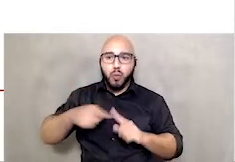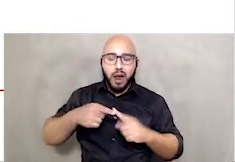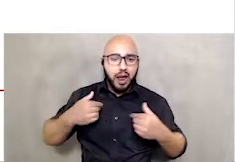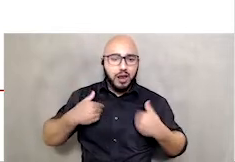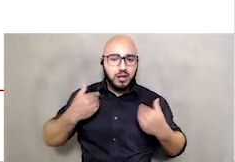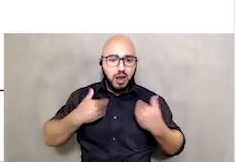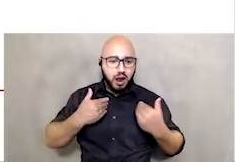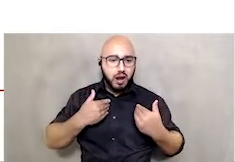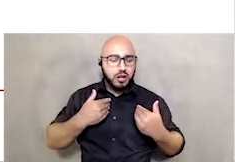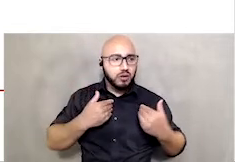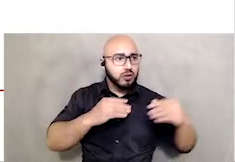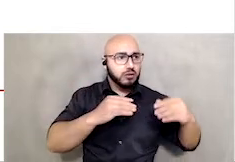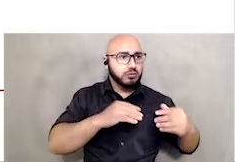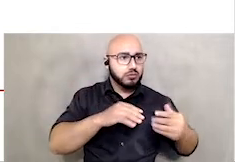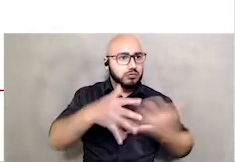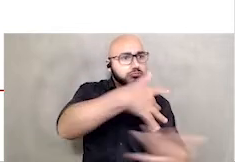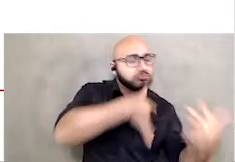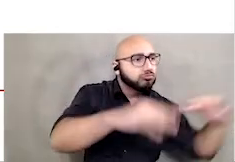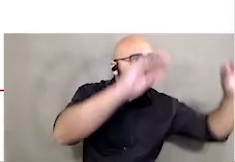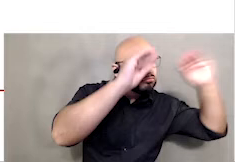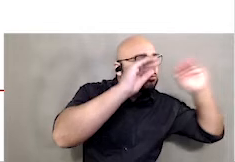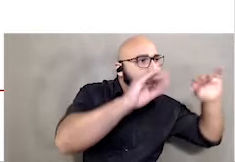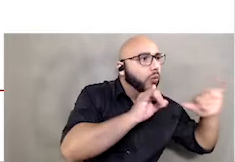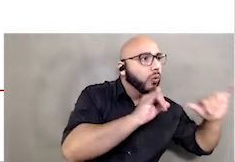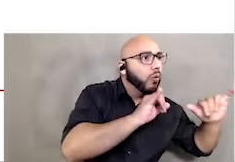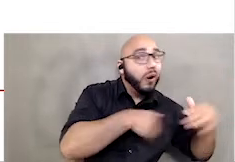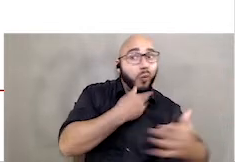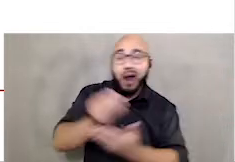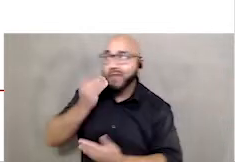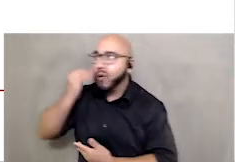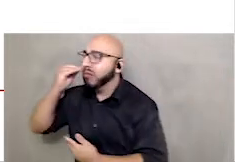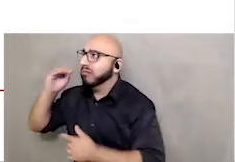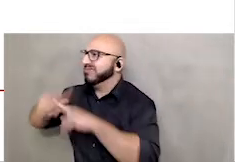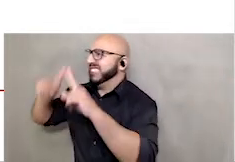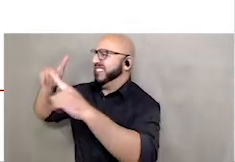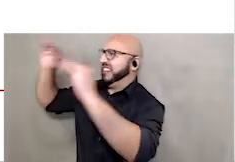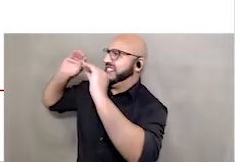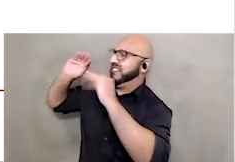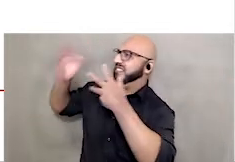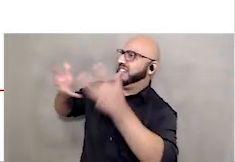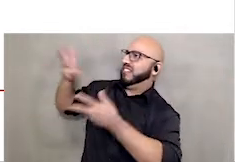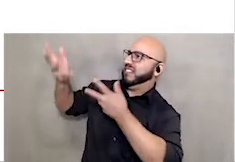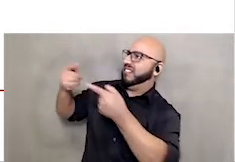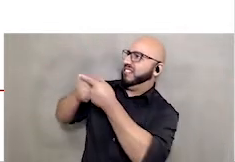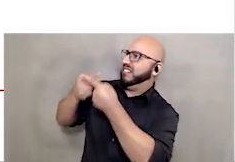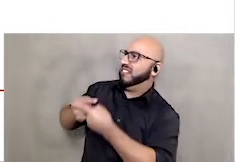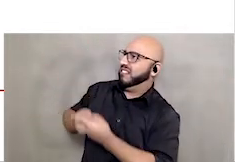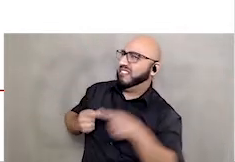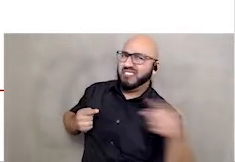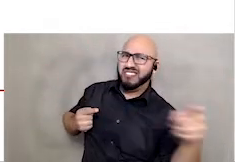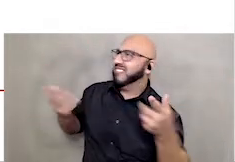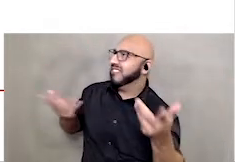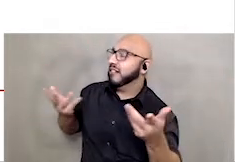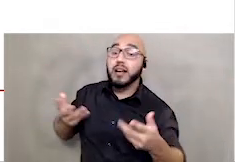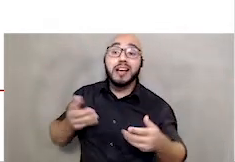another thing. And this can be stressful for the older generation as well, because they're trying to preserve their